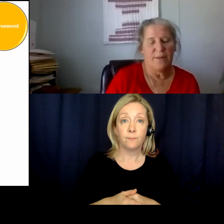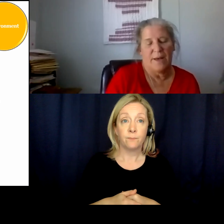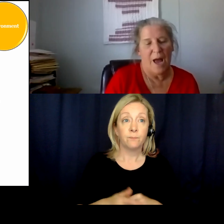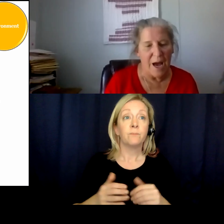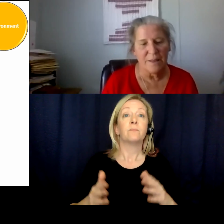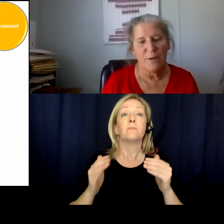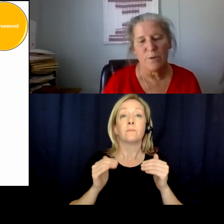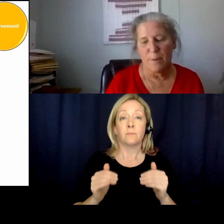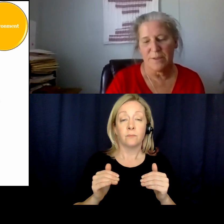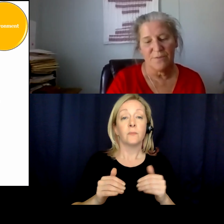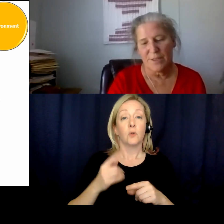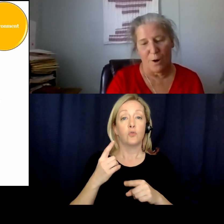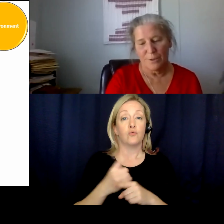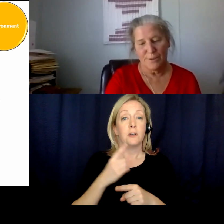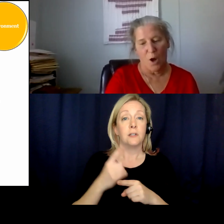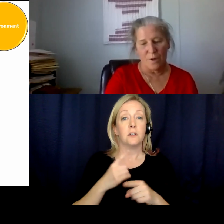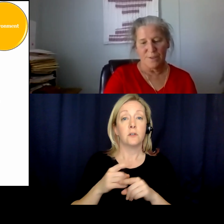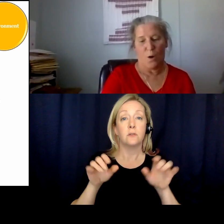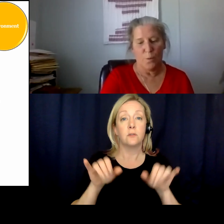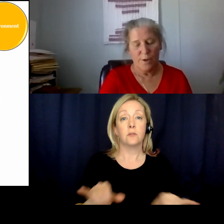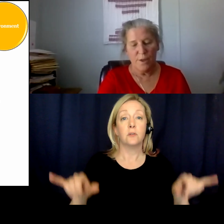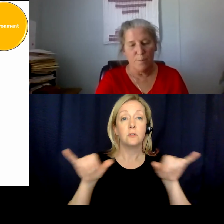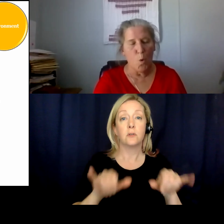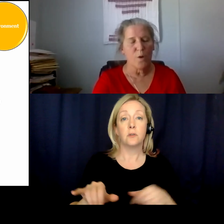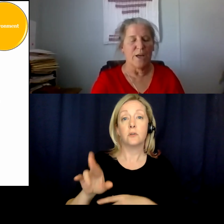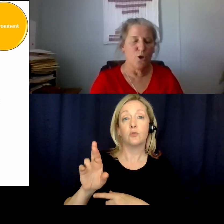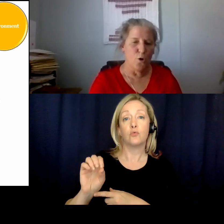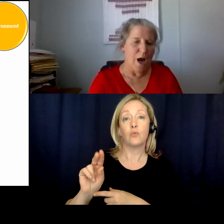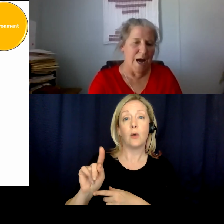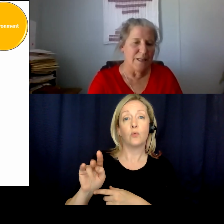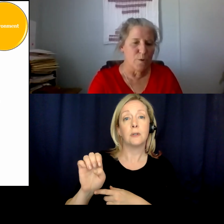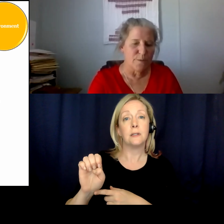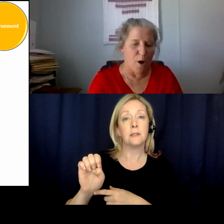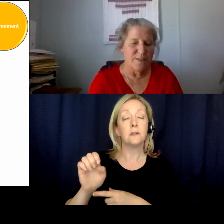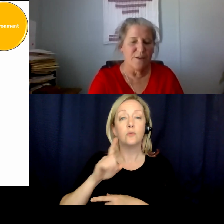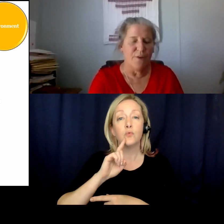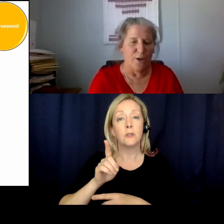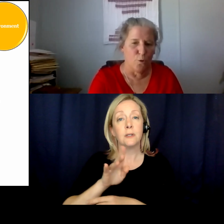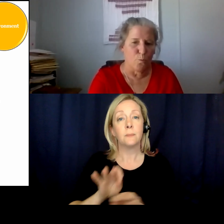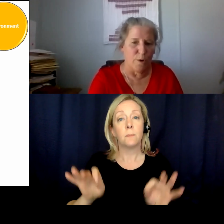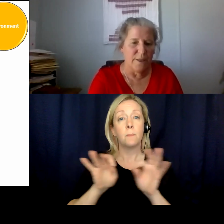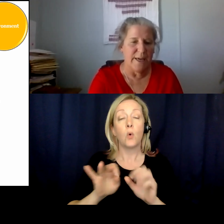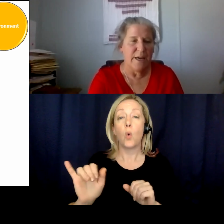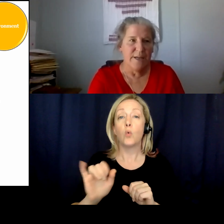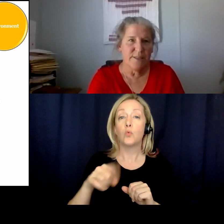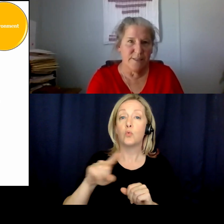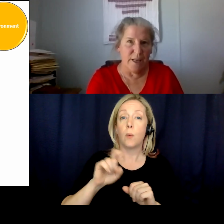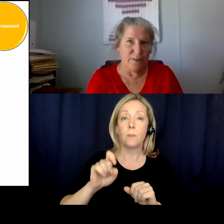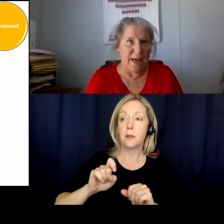and be that highly responsive adult also. The more that you're highly responsive and you're